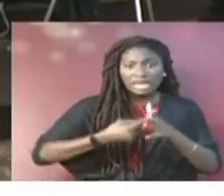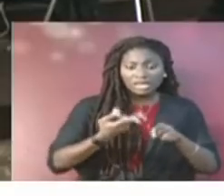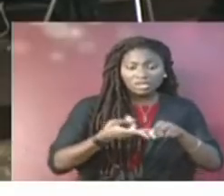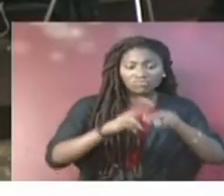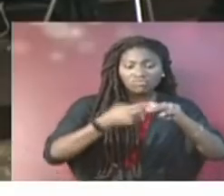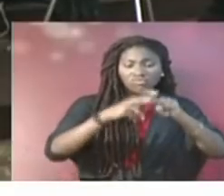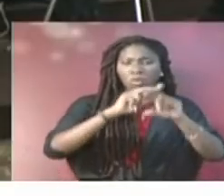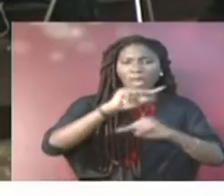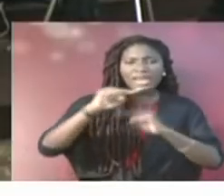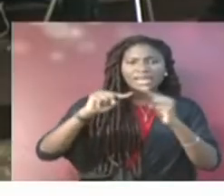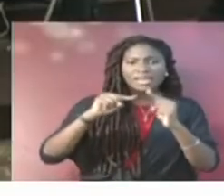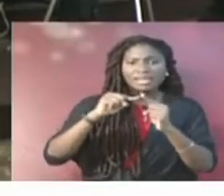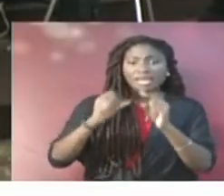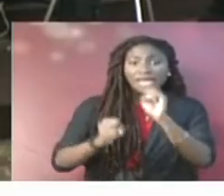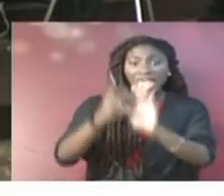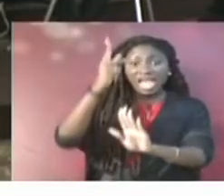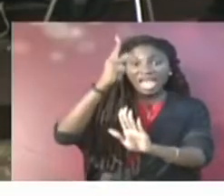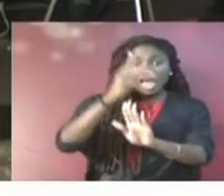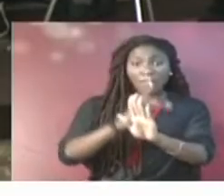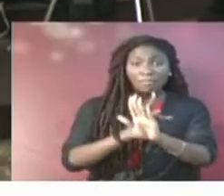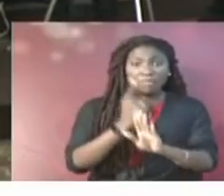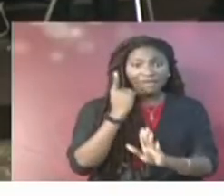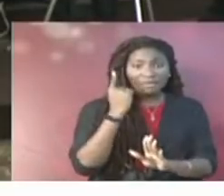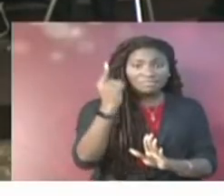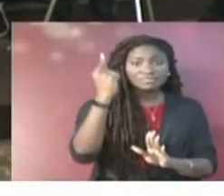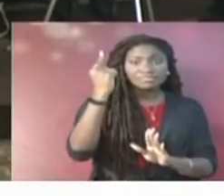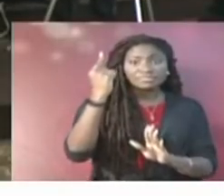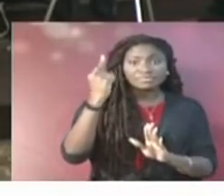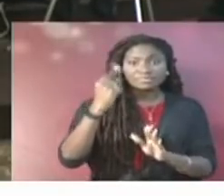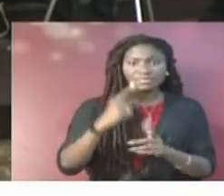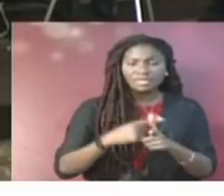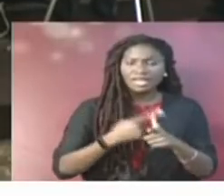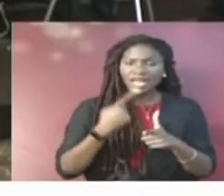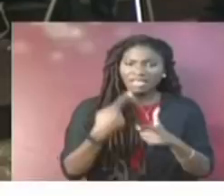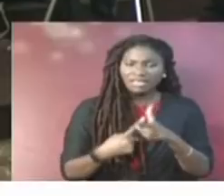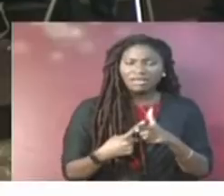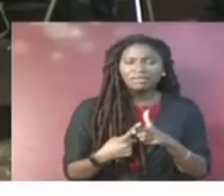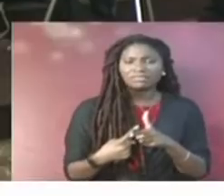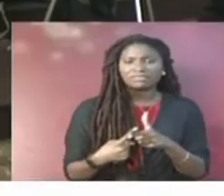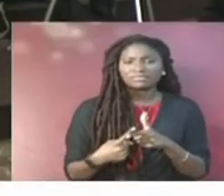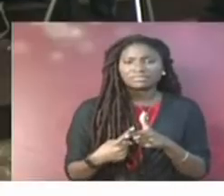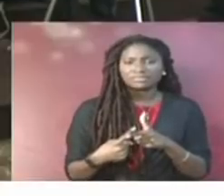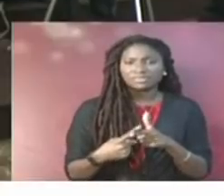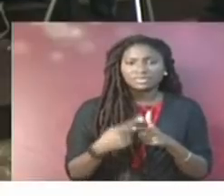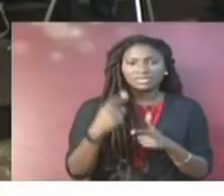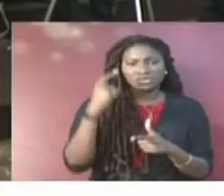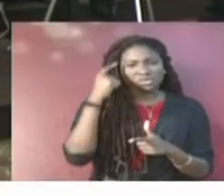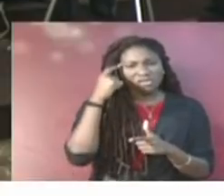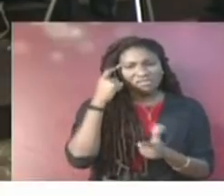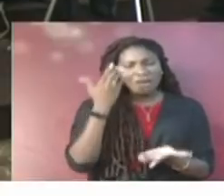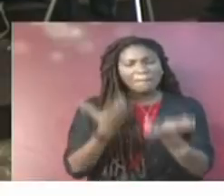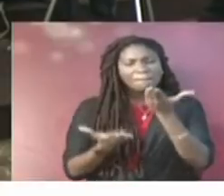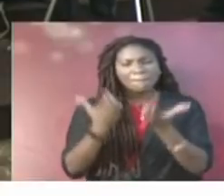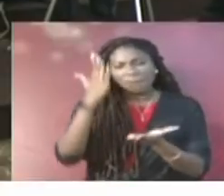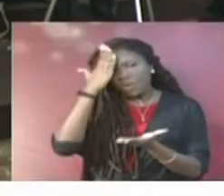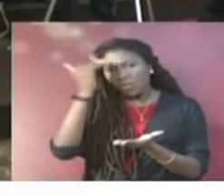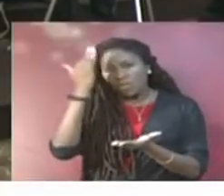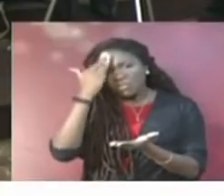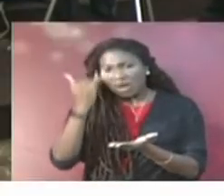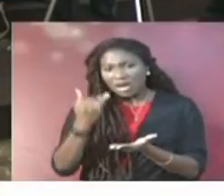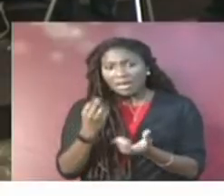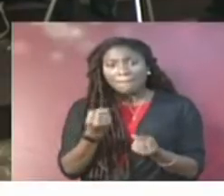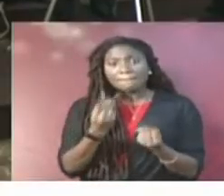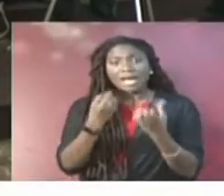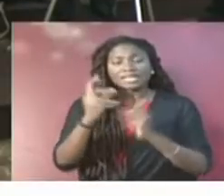April. And I know we've said activity 2 weeks before would be seen at that point in time. So